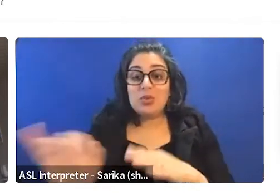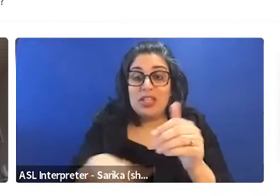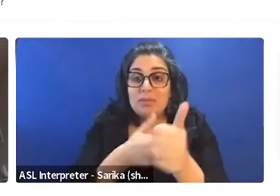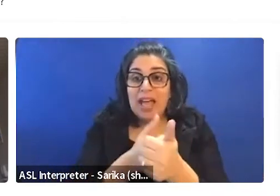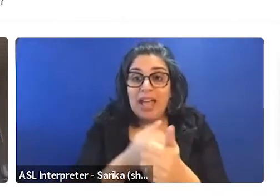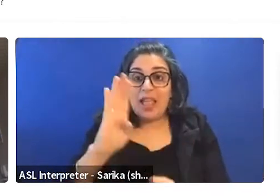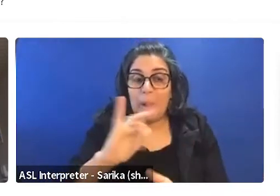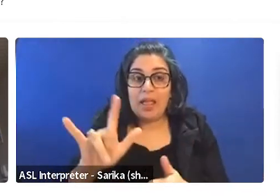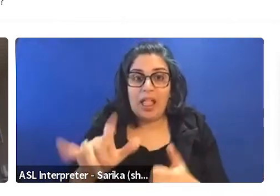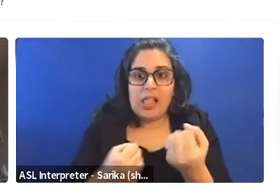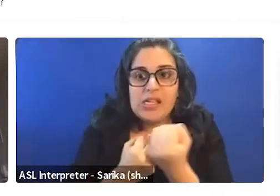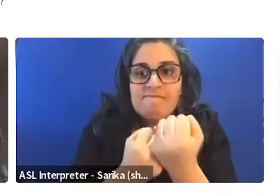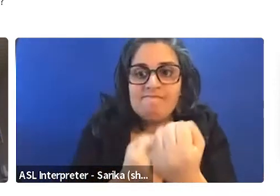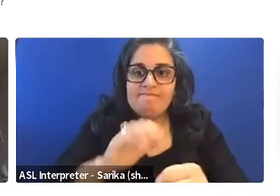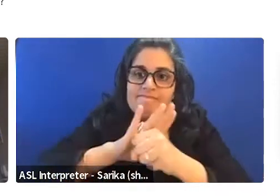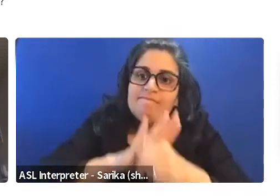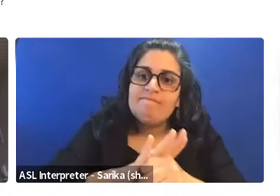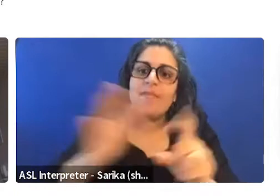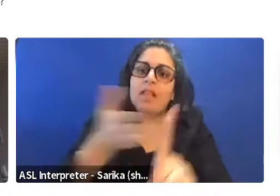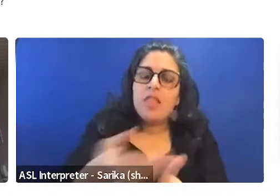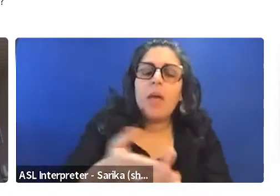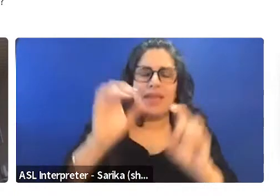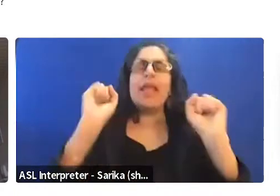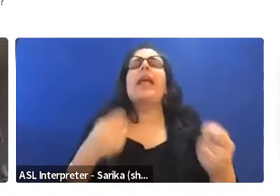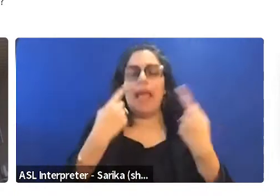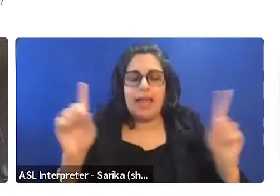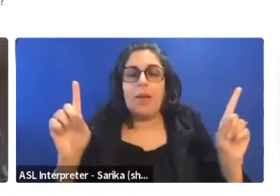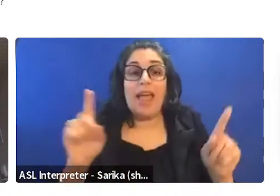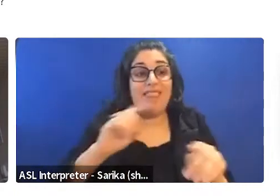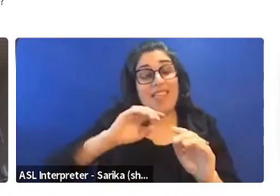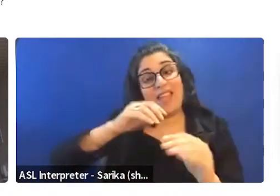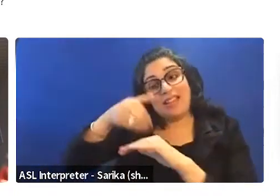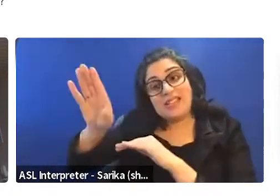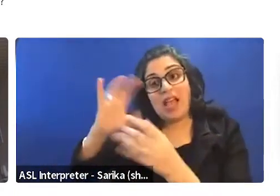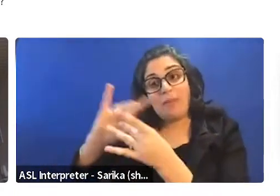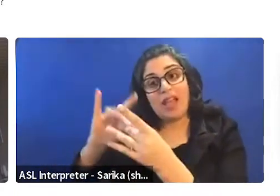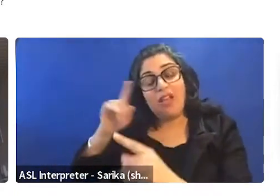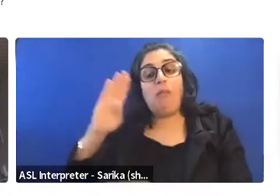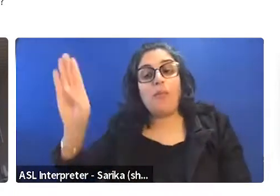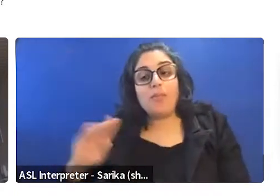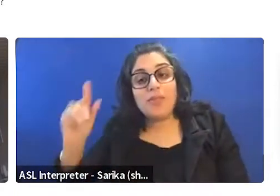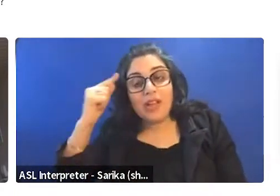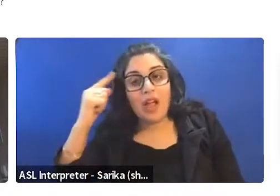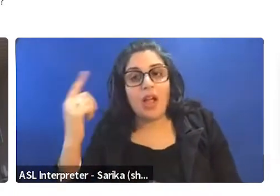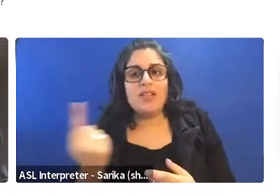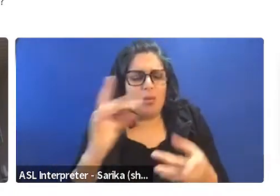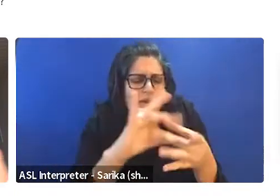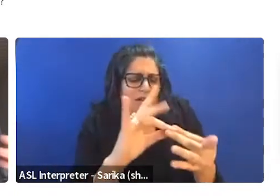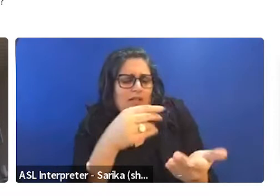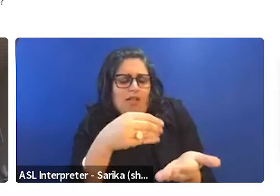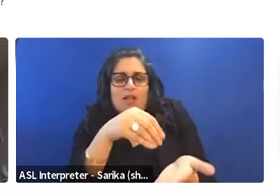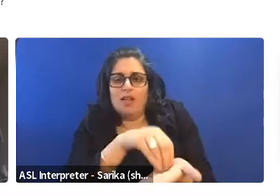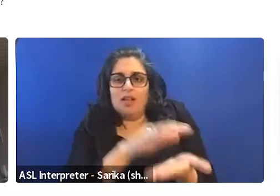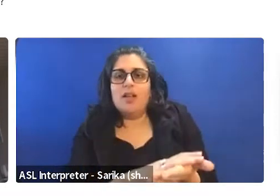can actually happen. And they can also send messages to the Brazilian government, right? That is now, someone discussed on the Q&A, the